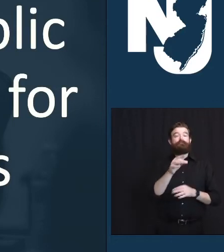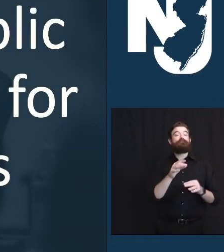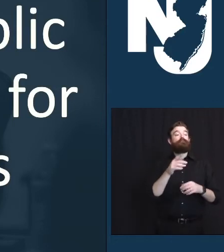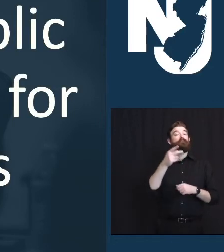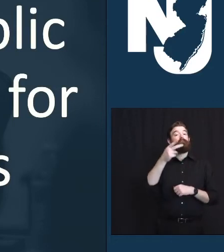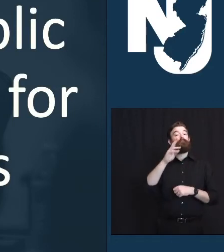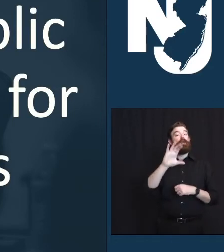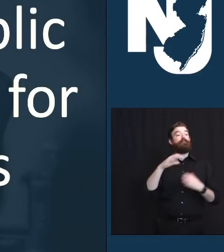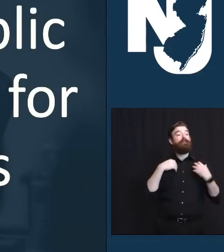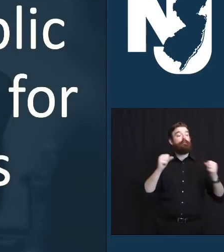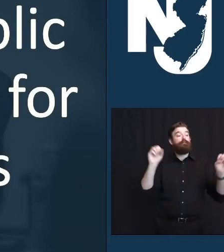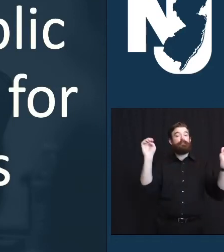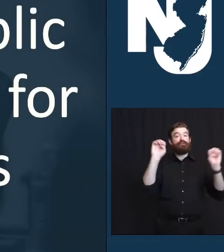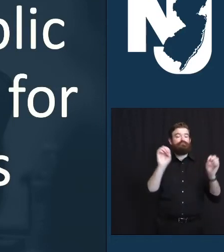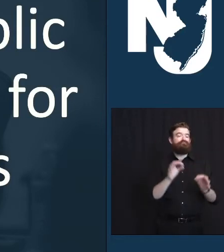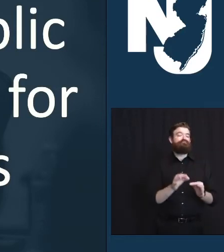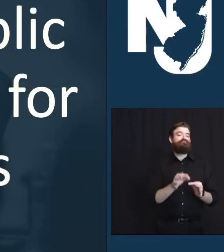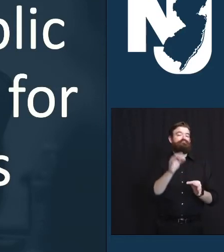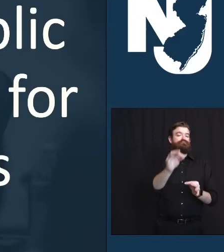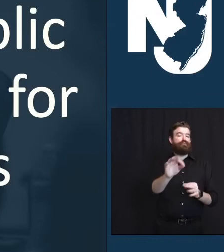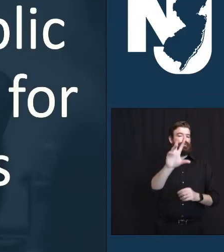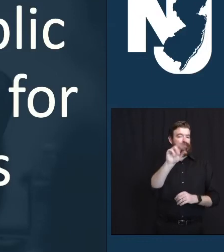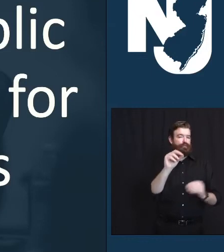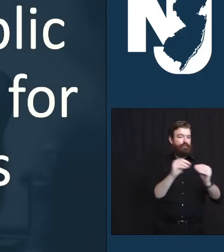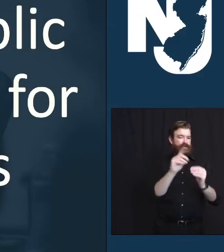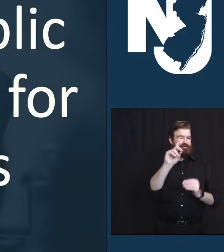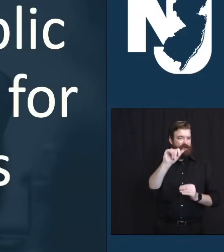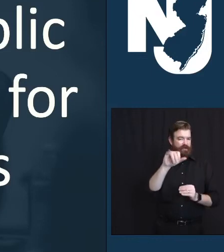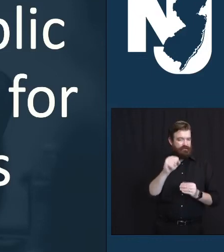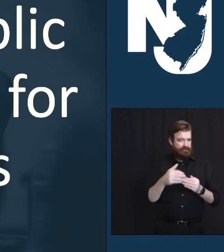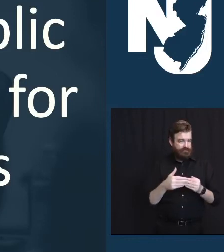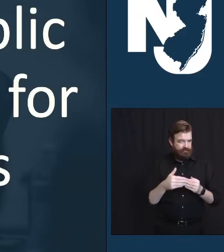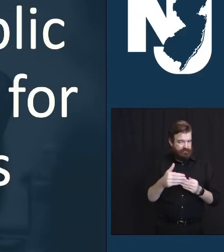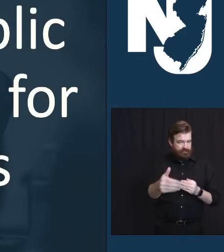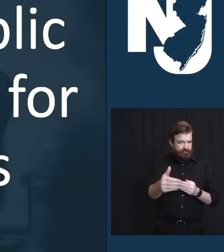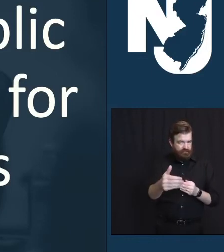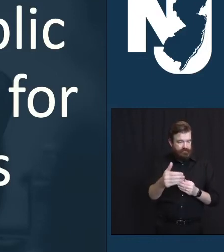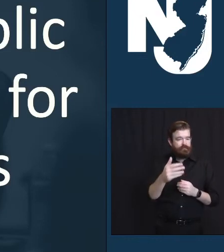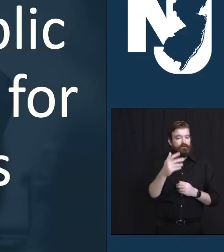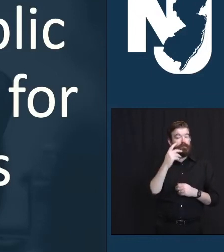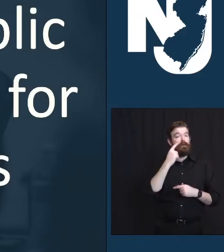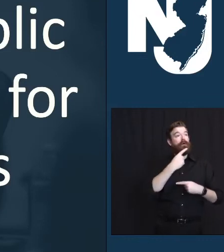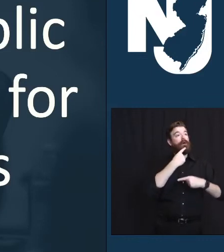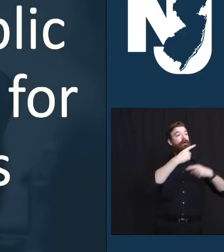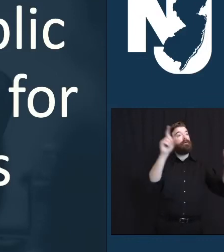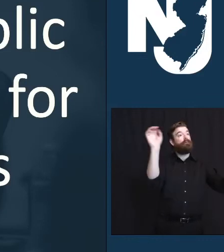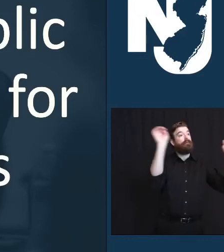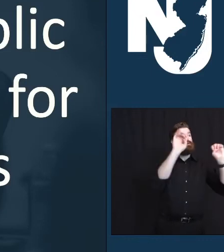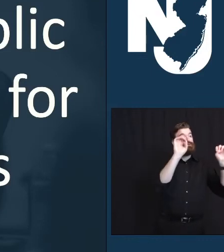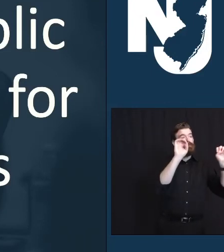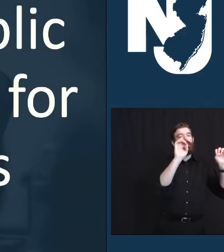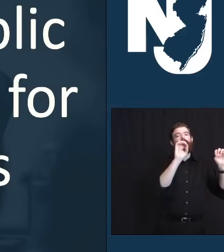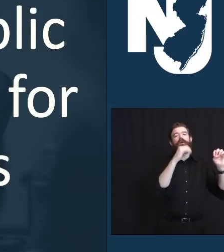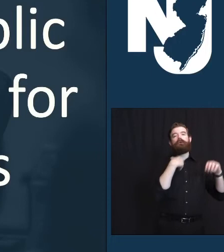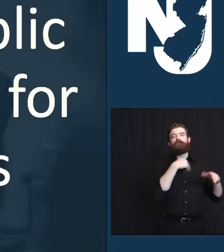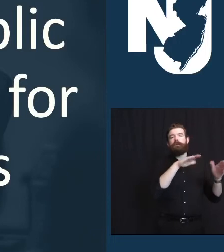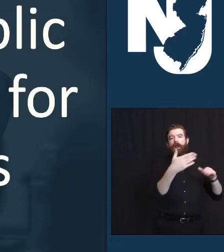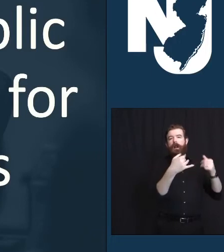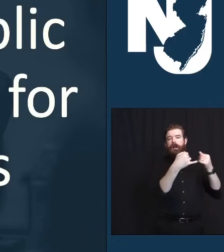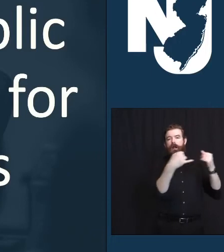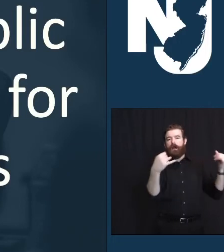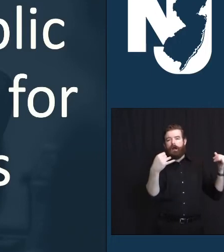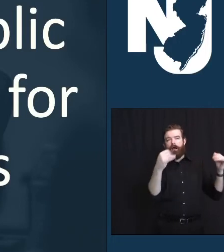unless it is extended, these emergencies expire after 30 days, and given where we are currently, we must remain in a proper footing